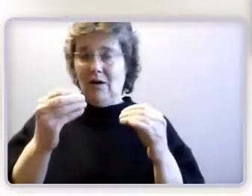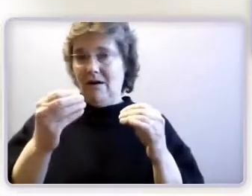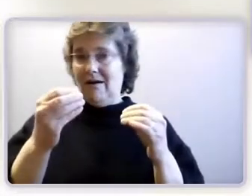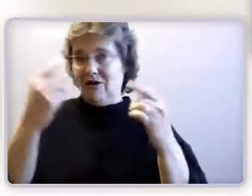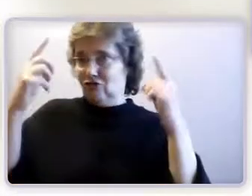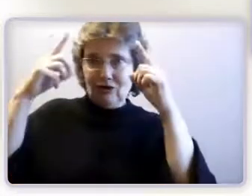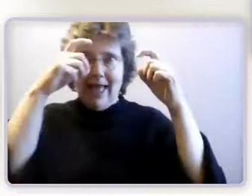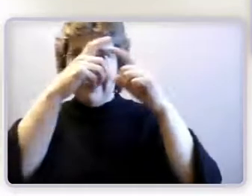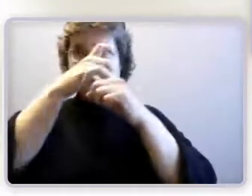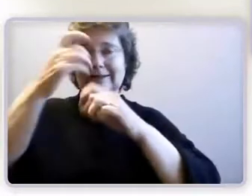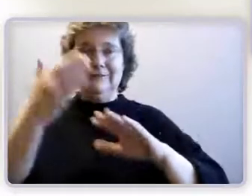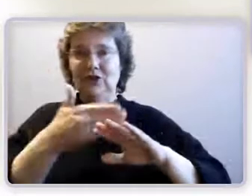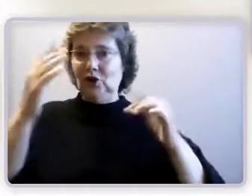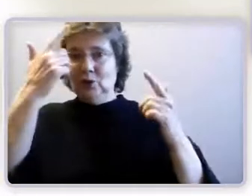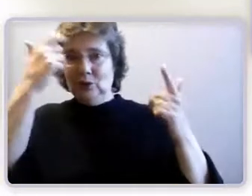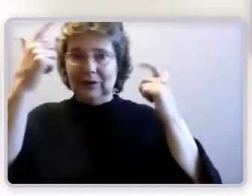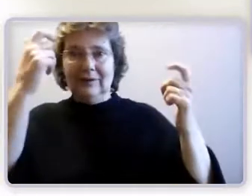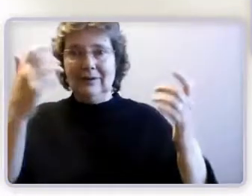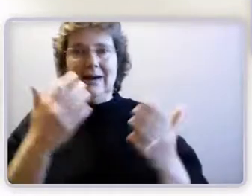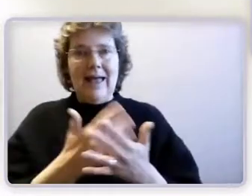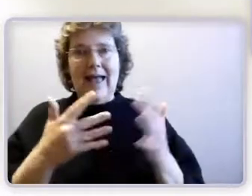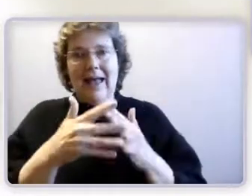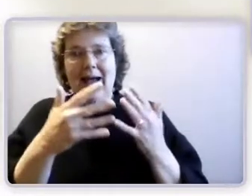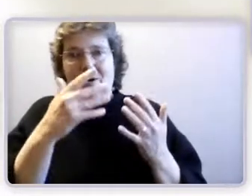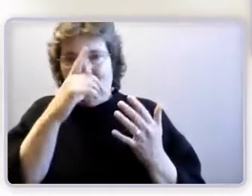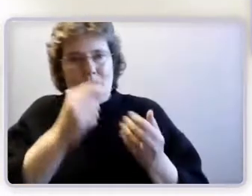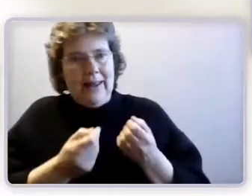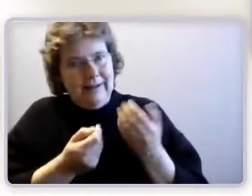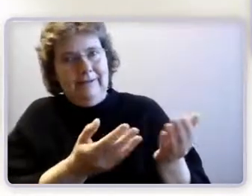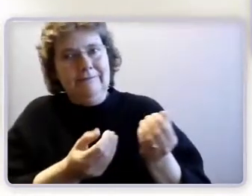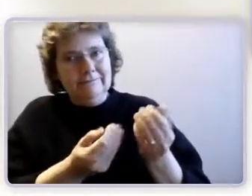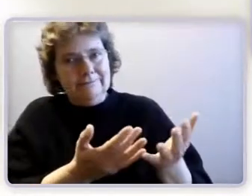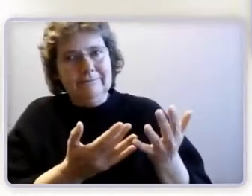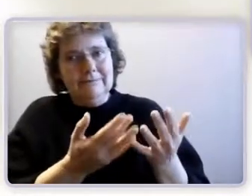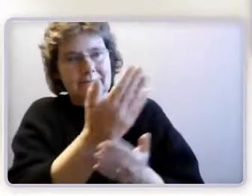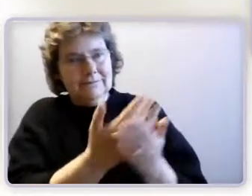innovations in terms of how information can be conveyed to someone else.